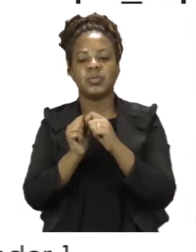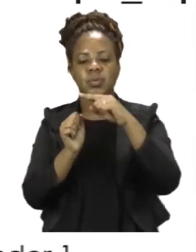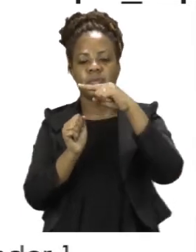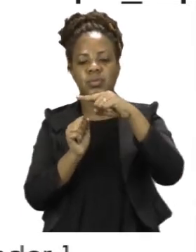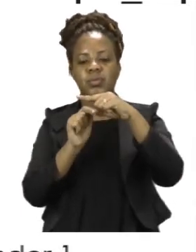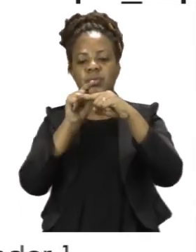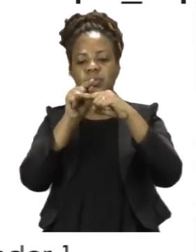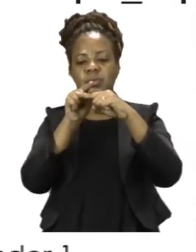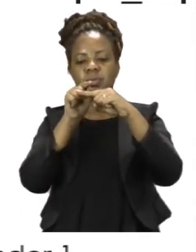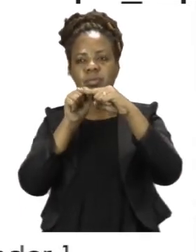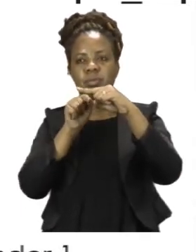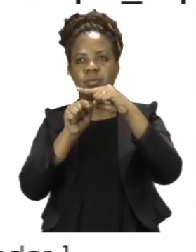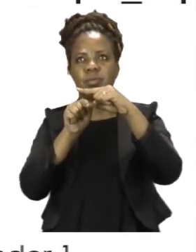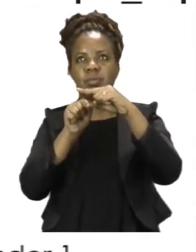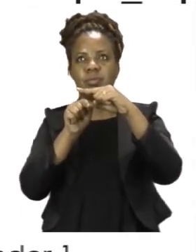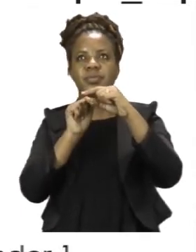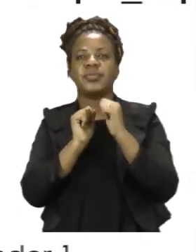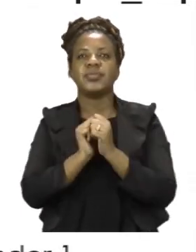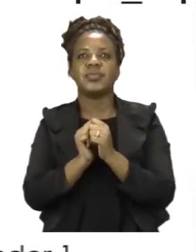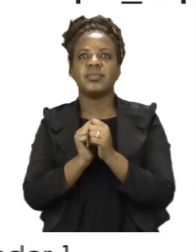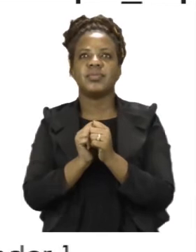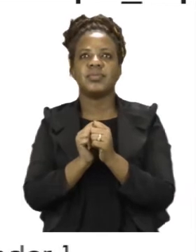line in the middle or in between.